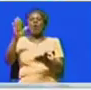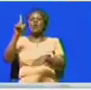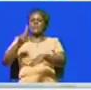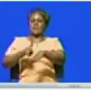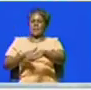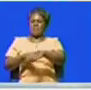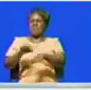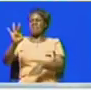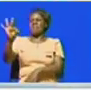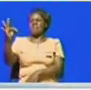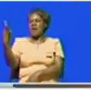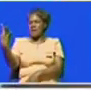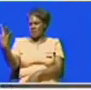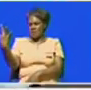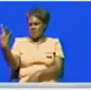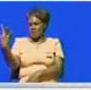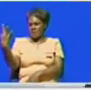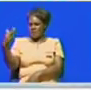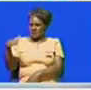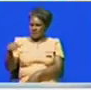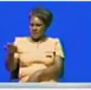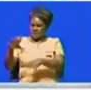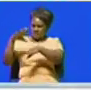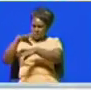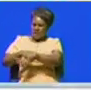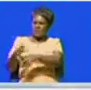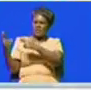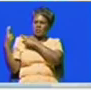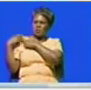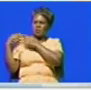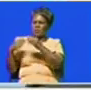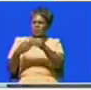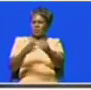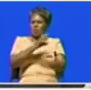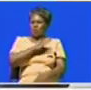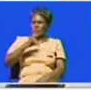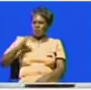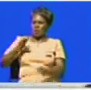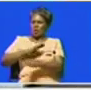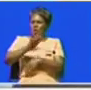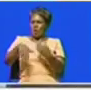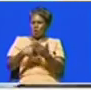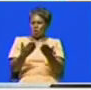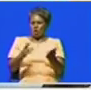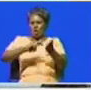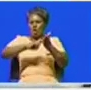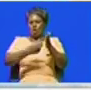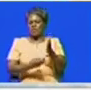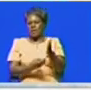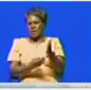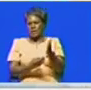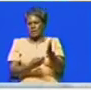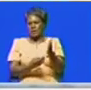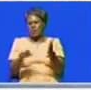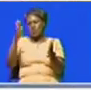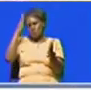longer. Thirdly, he took the responsibility of leading the commission in terms of all these things, the contracts with Algurea, and